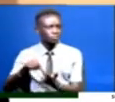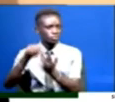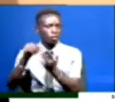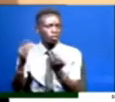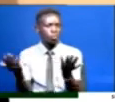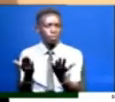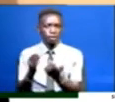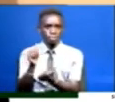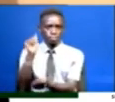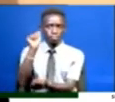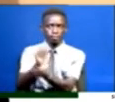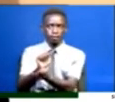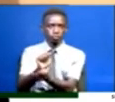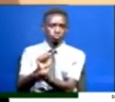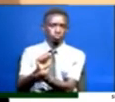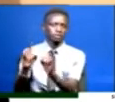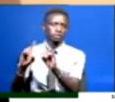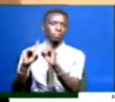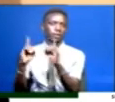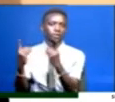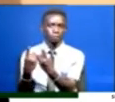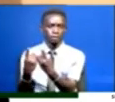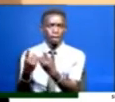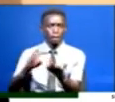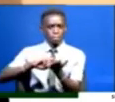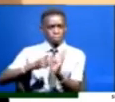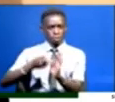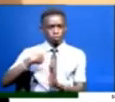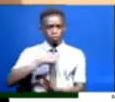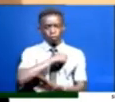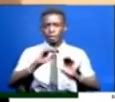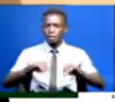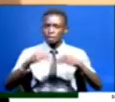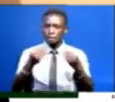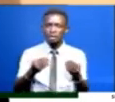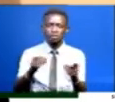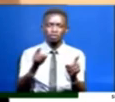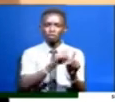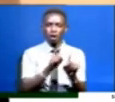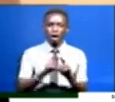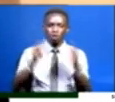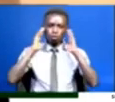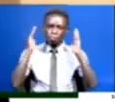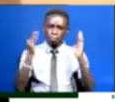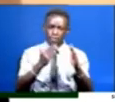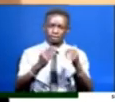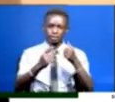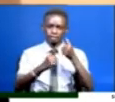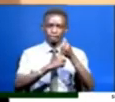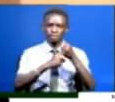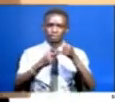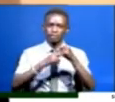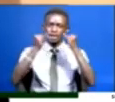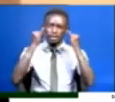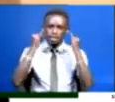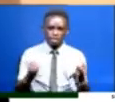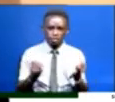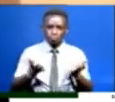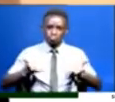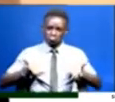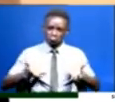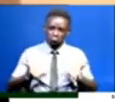department, we are going to provide, as I committed, 67 new tractors and